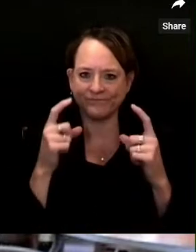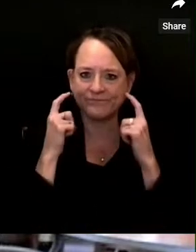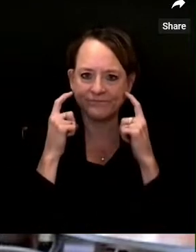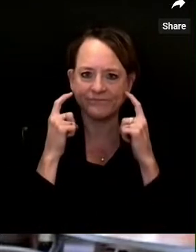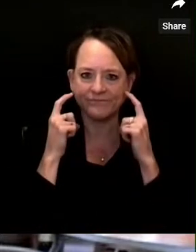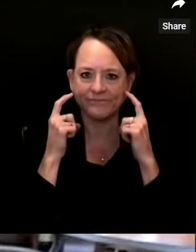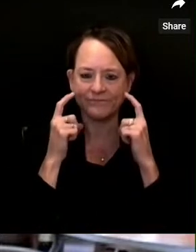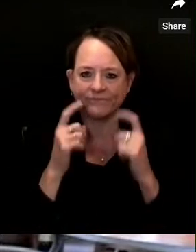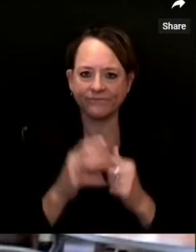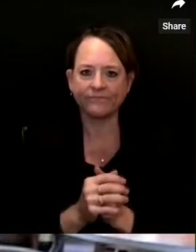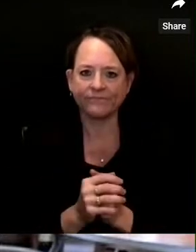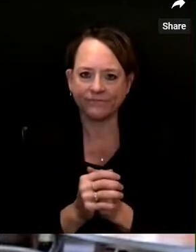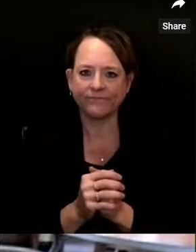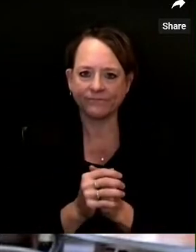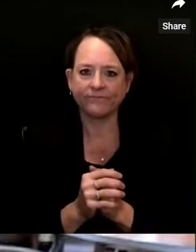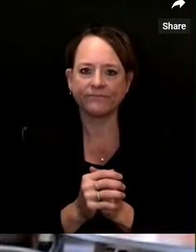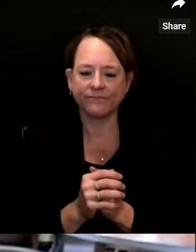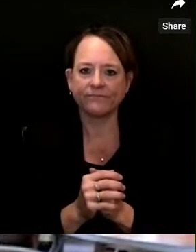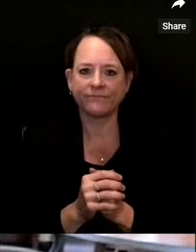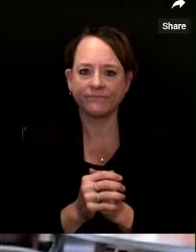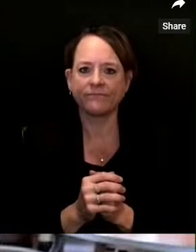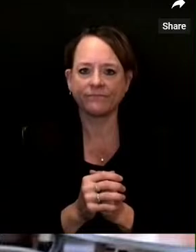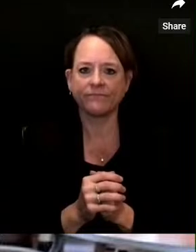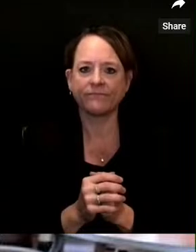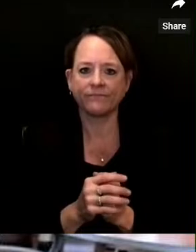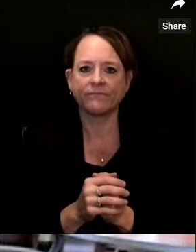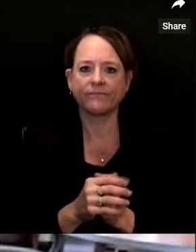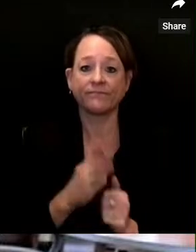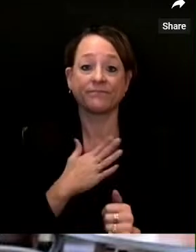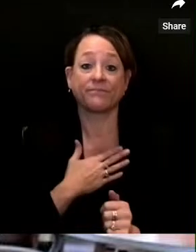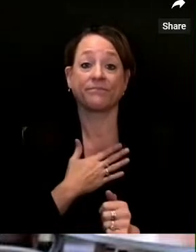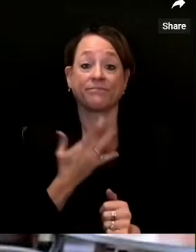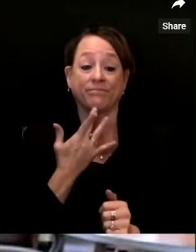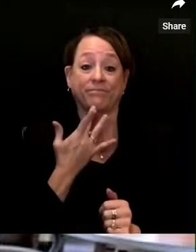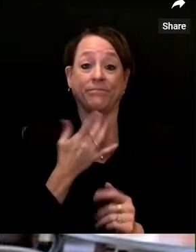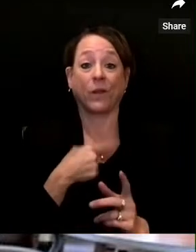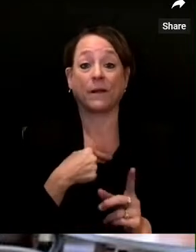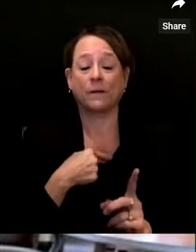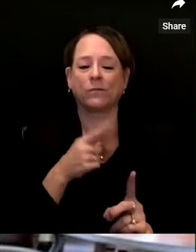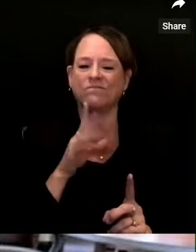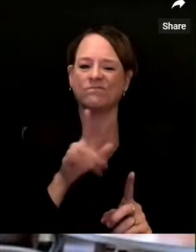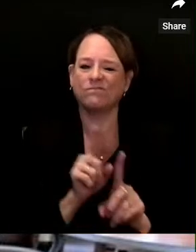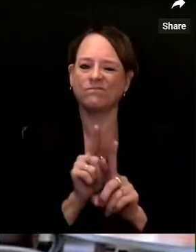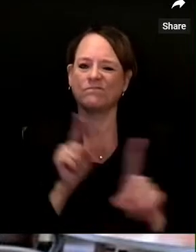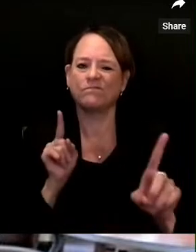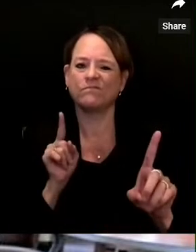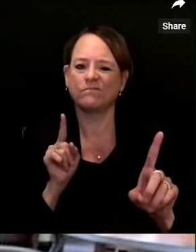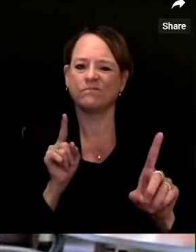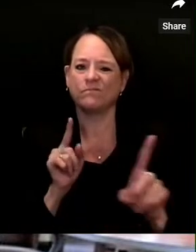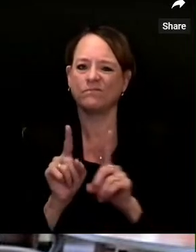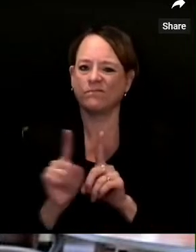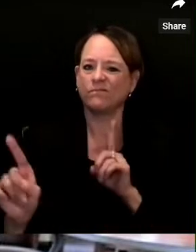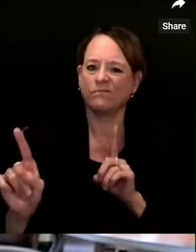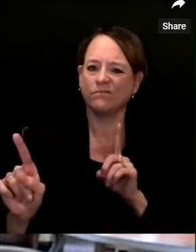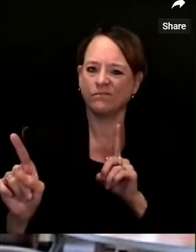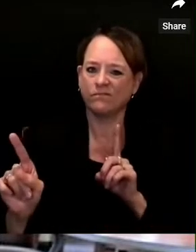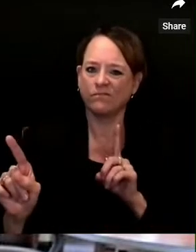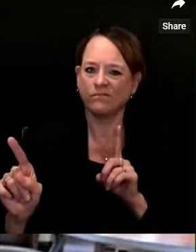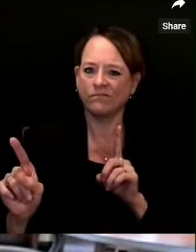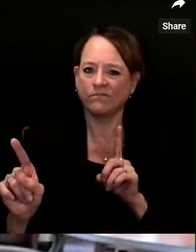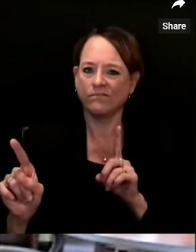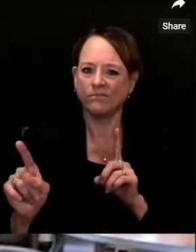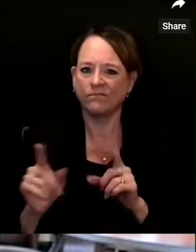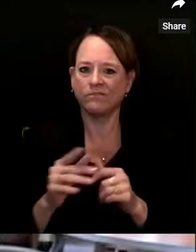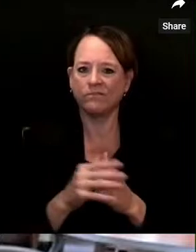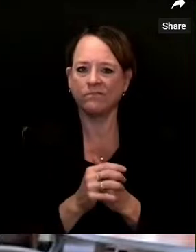of closest quarters and really packed in settings, especially since it's going to be impossible to know whether